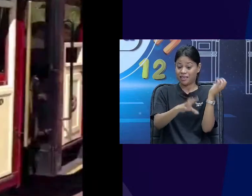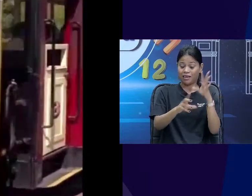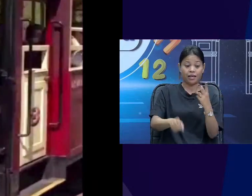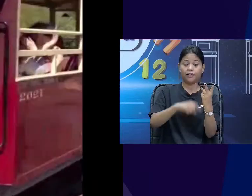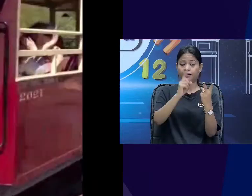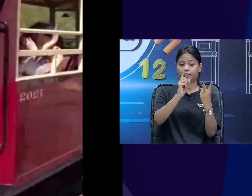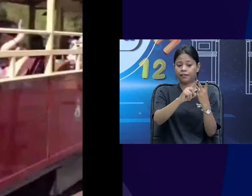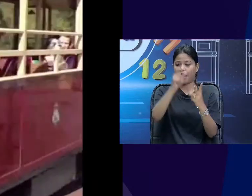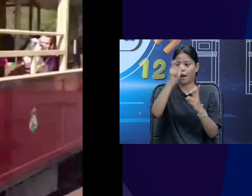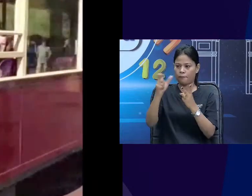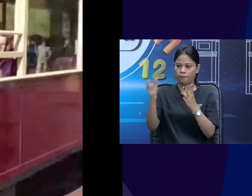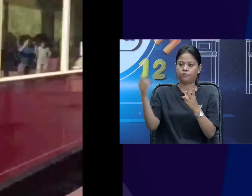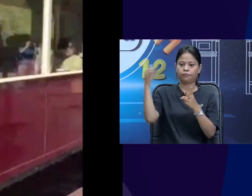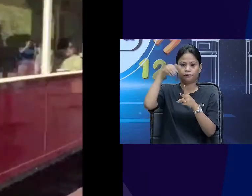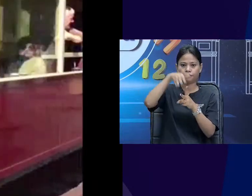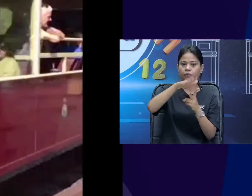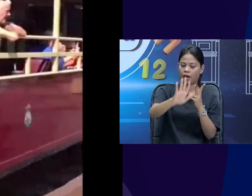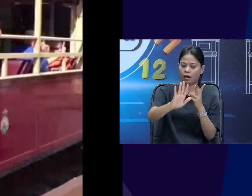Can you hear?